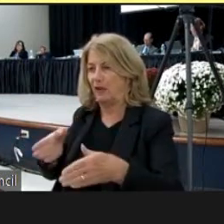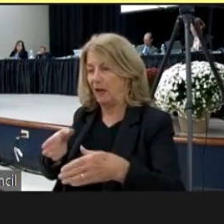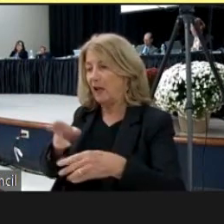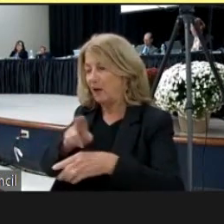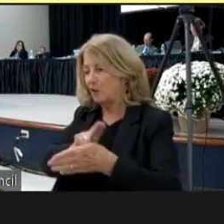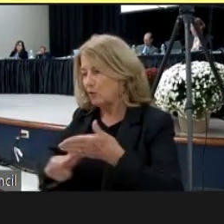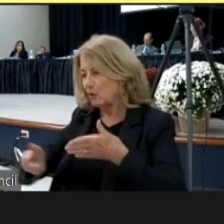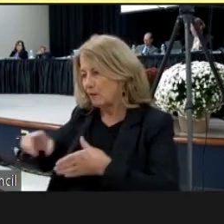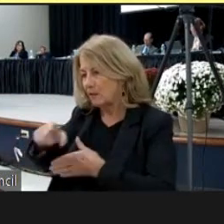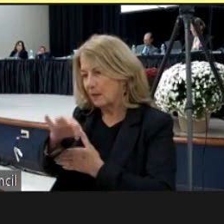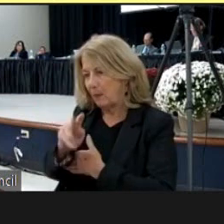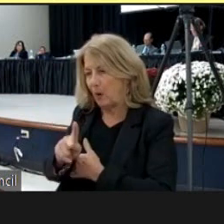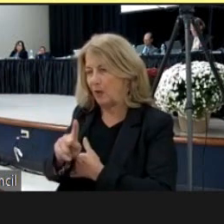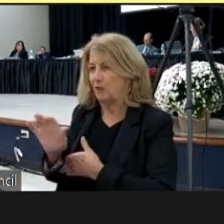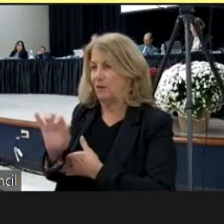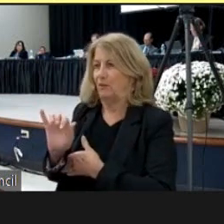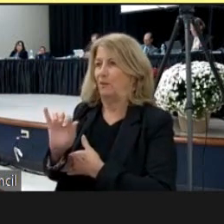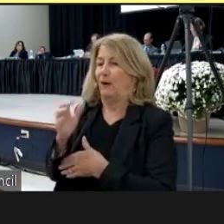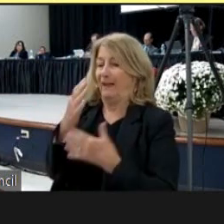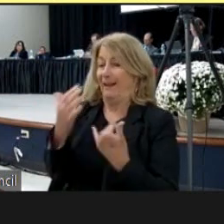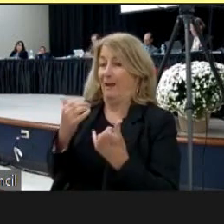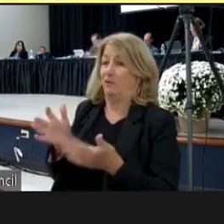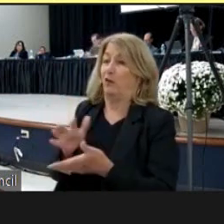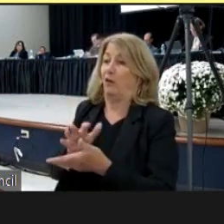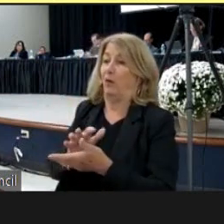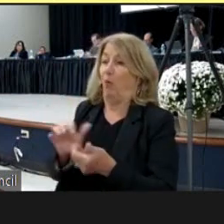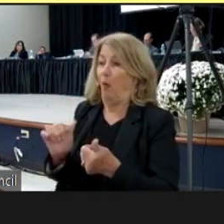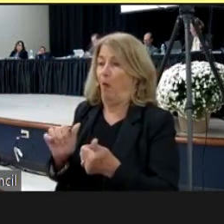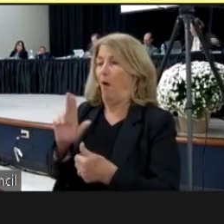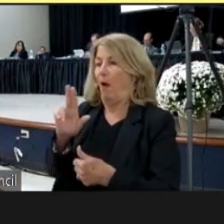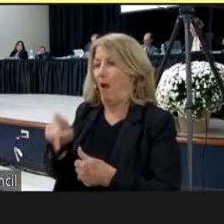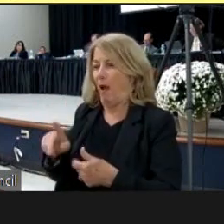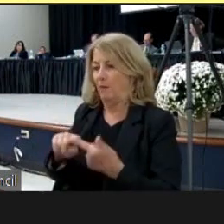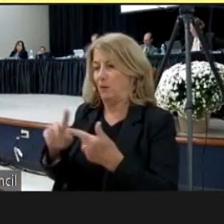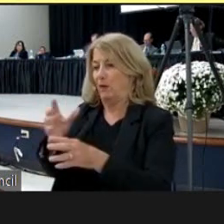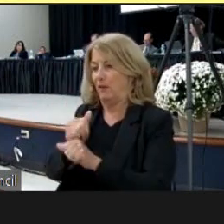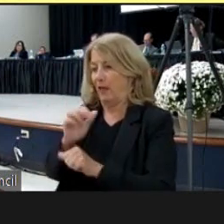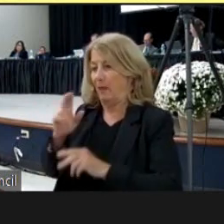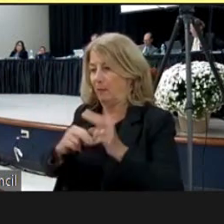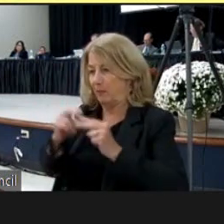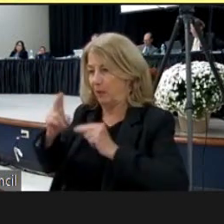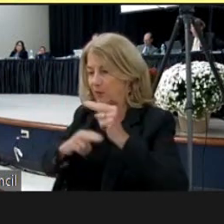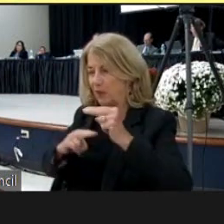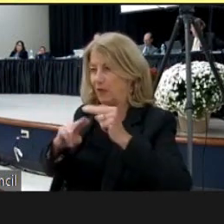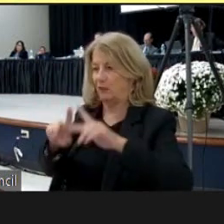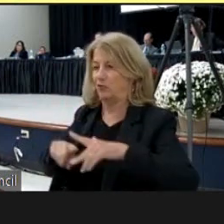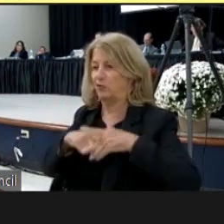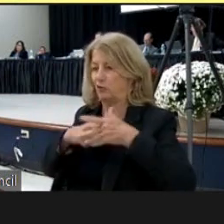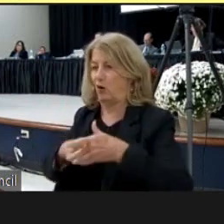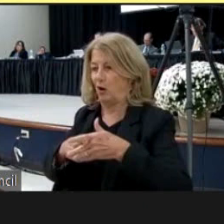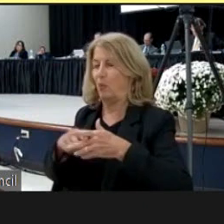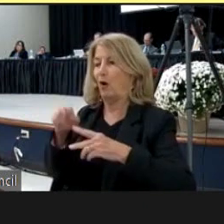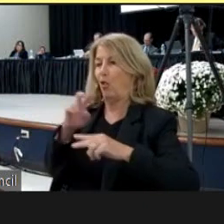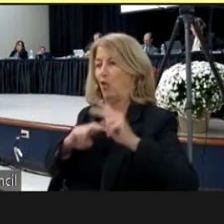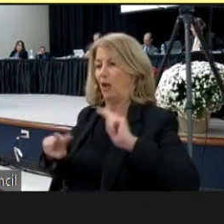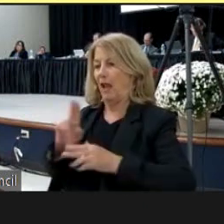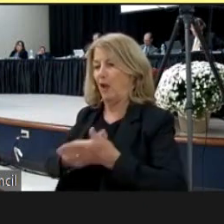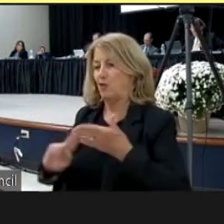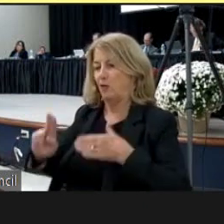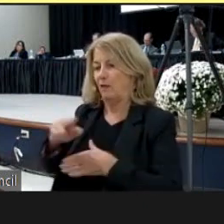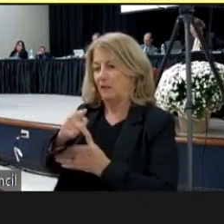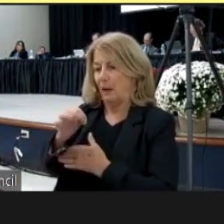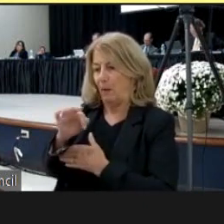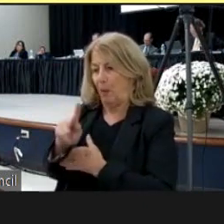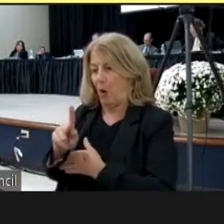is all torn up right now, to be able to get that building going. We're looking at University Parks